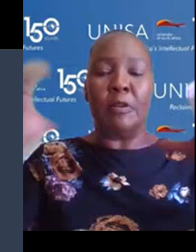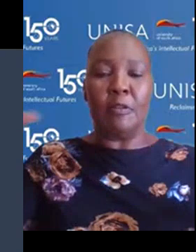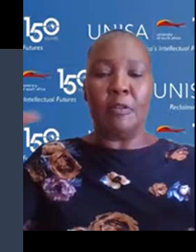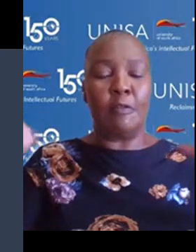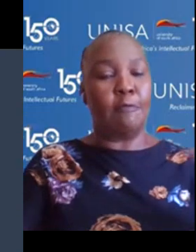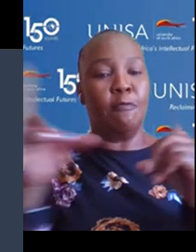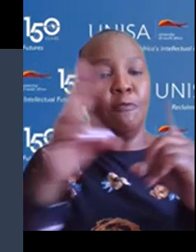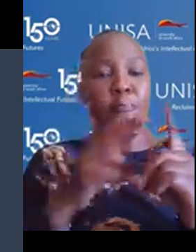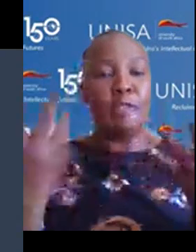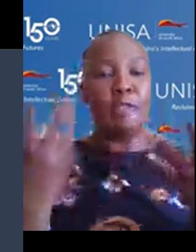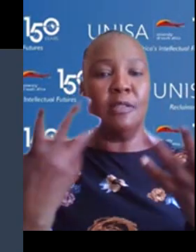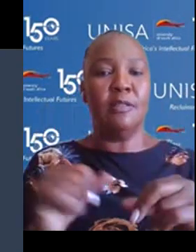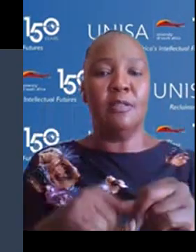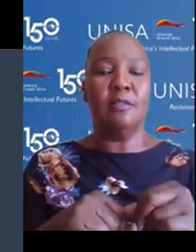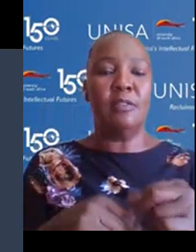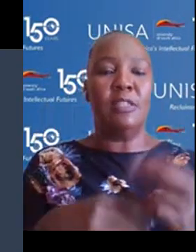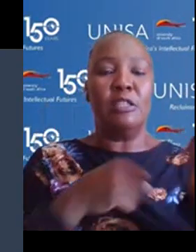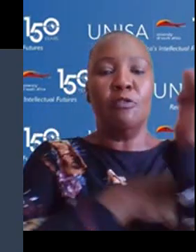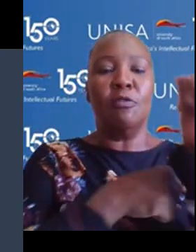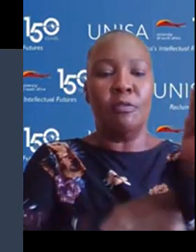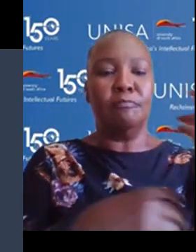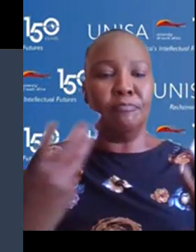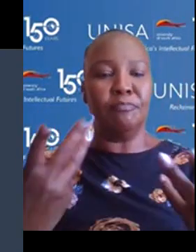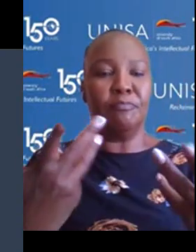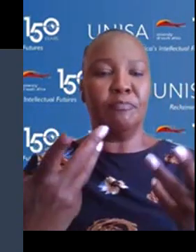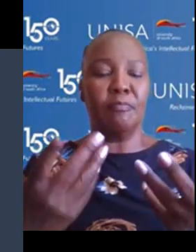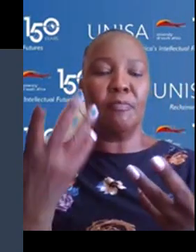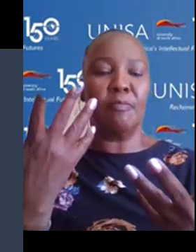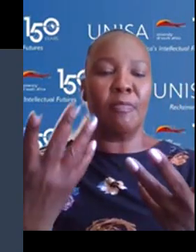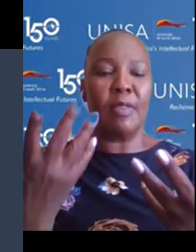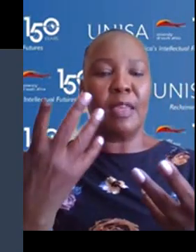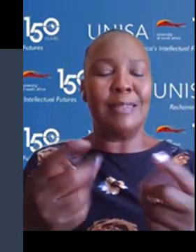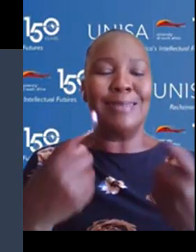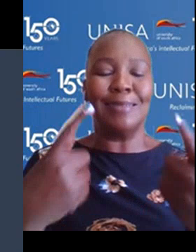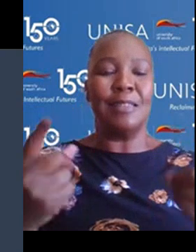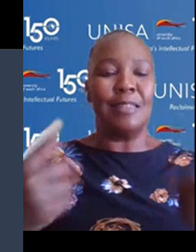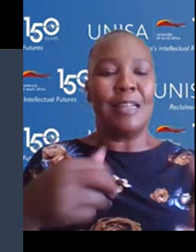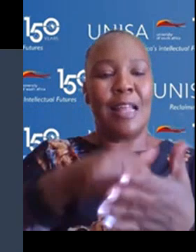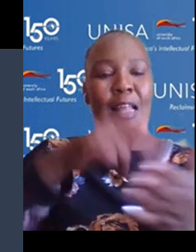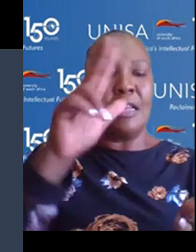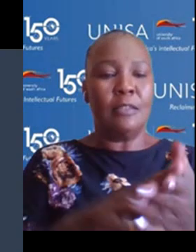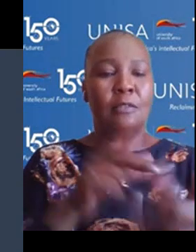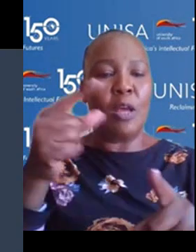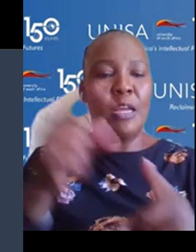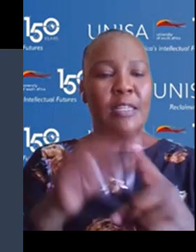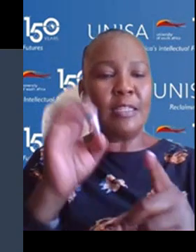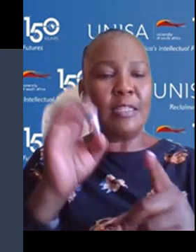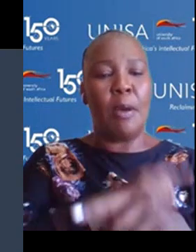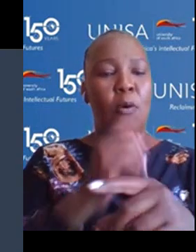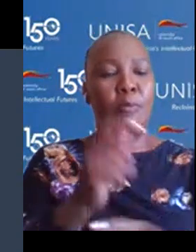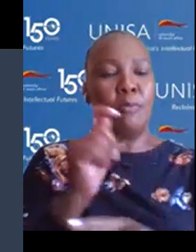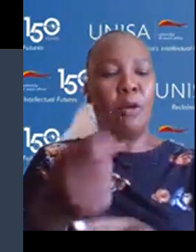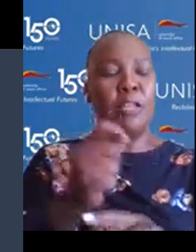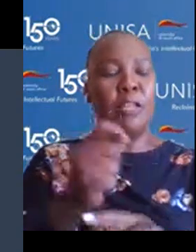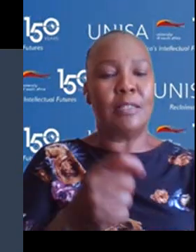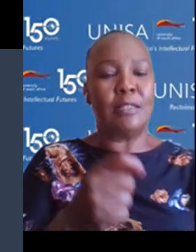so Office generally contains the productivity apps such as Word, Excel, PowerPoint, and